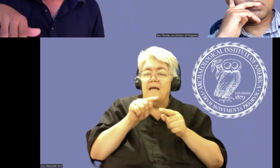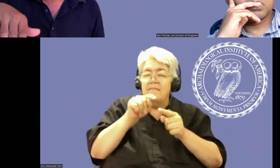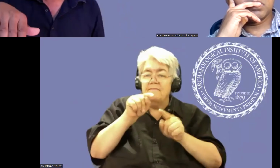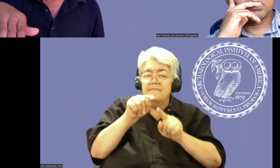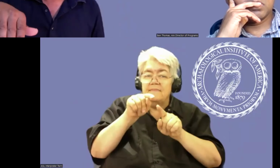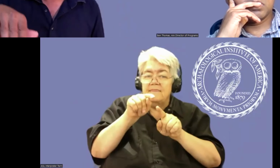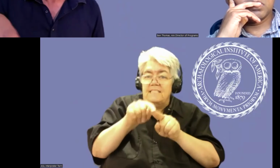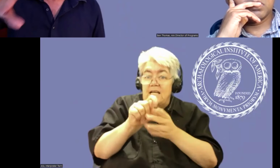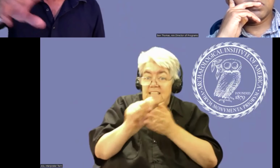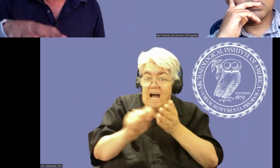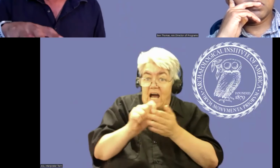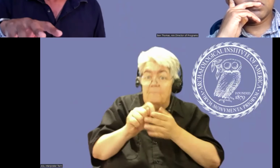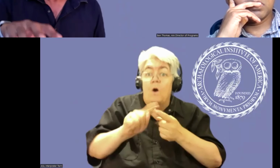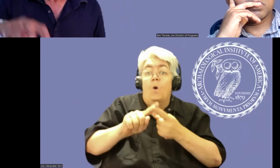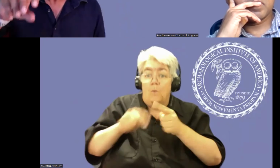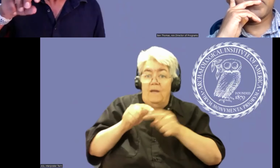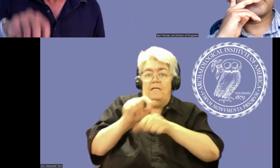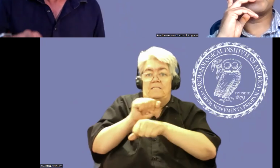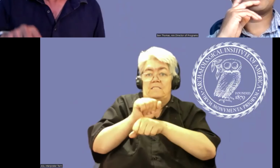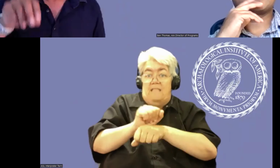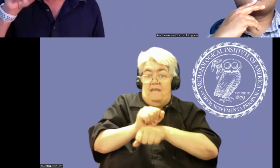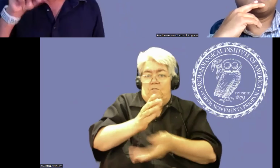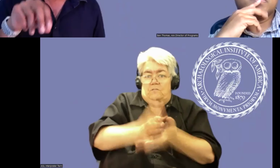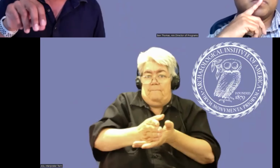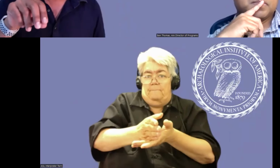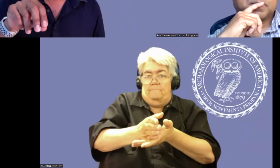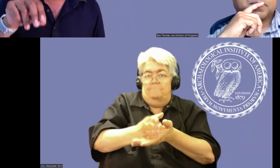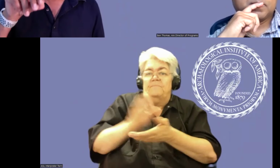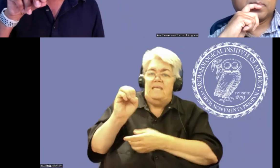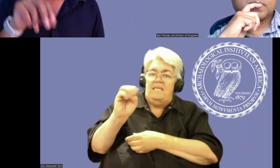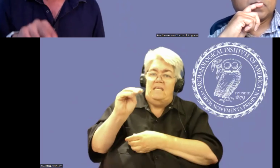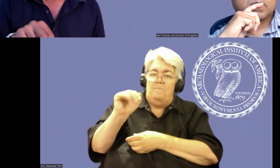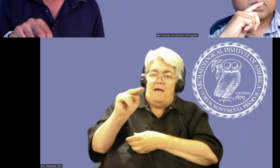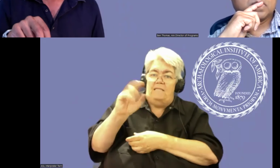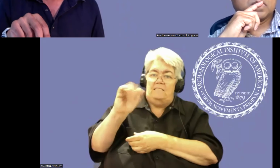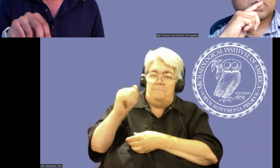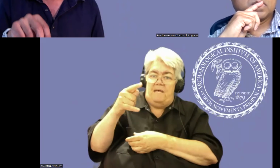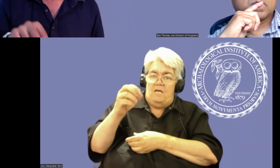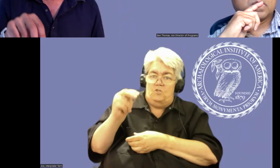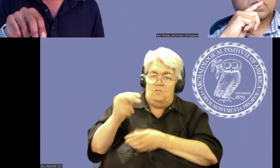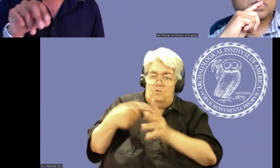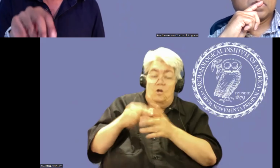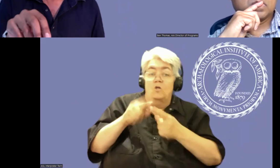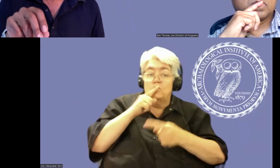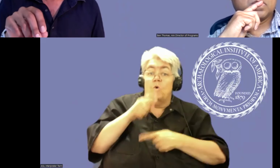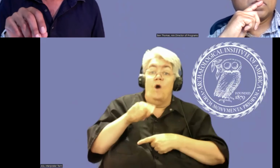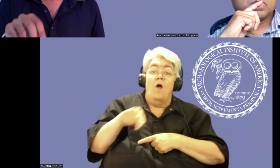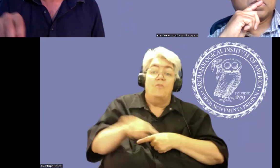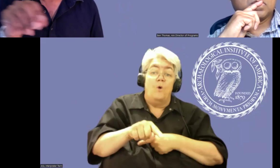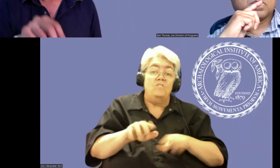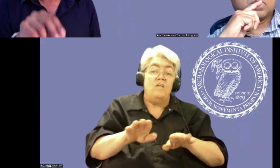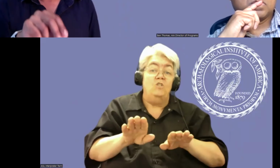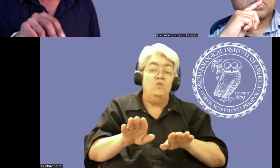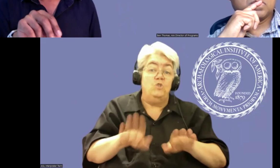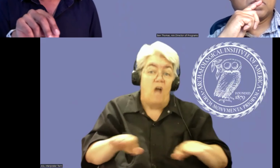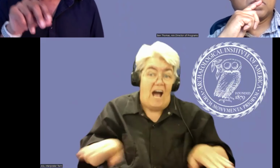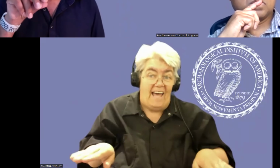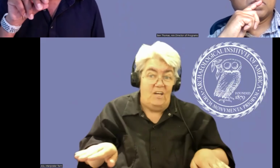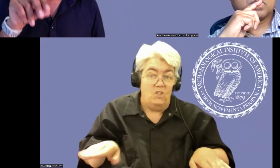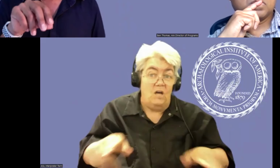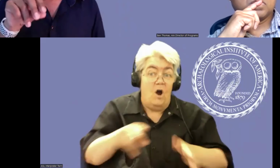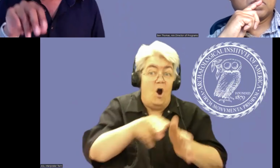emancipation takes place. So it looks like those child inhumations are unfortunate for another reason